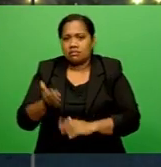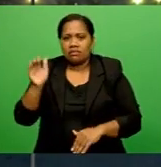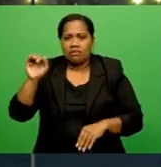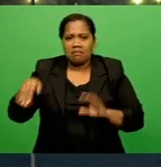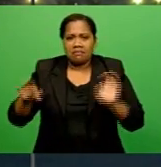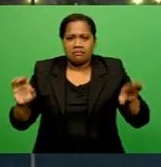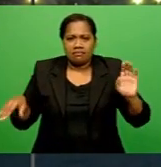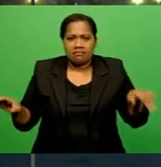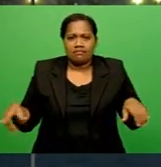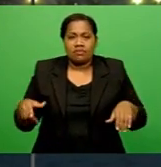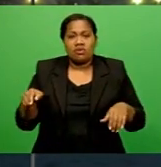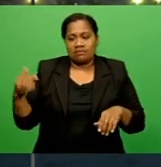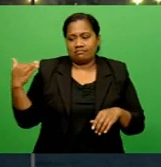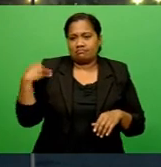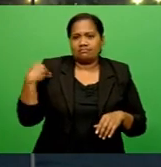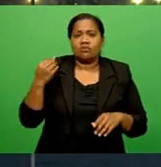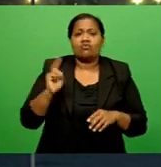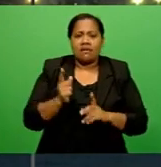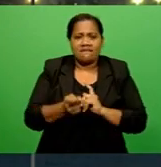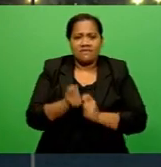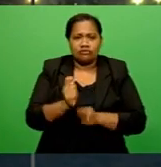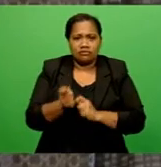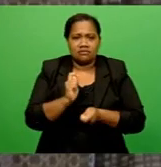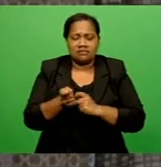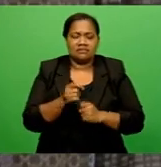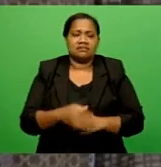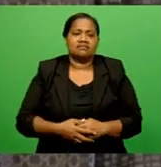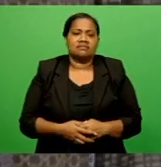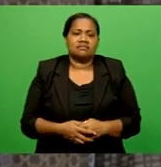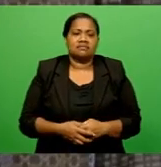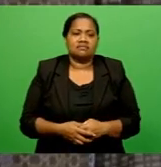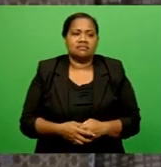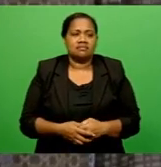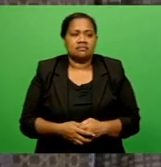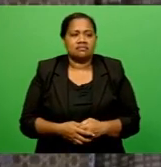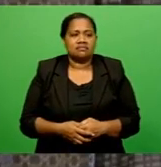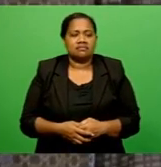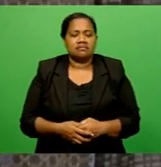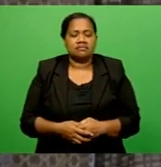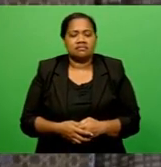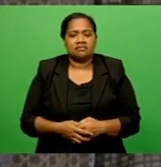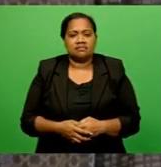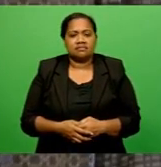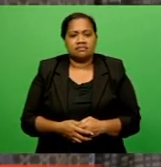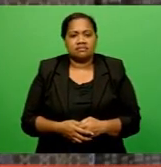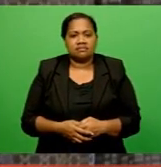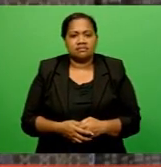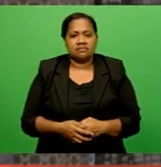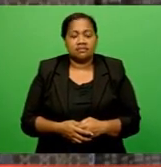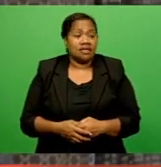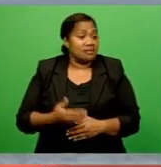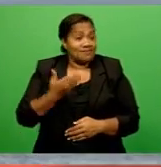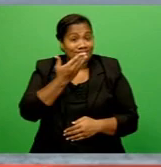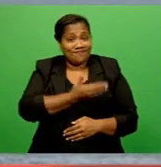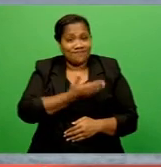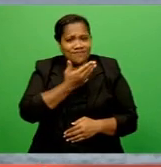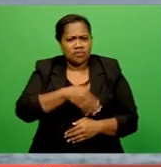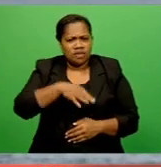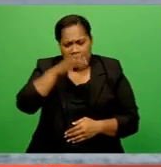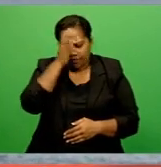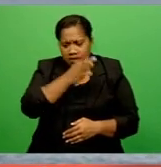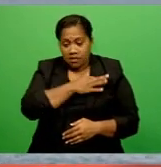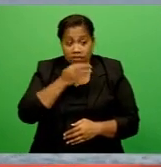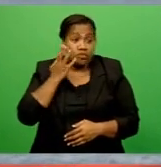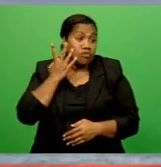fishing operations. Josiah Nanunga reports. Still don't have that many. Radhika Kumar believes once